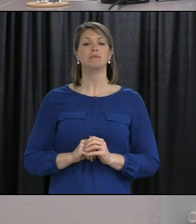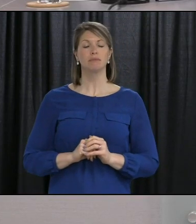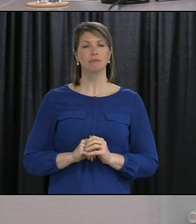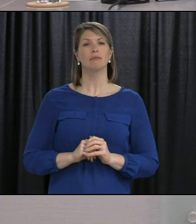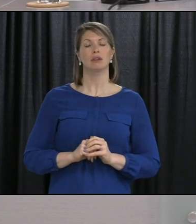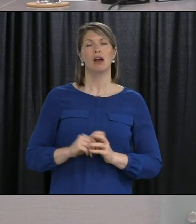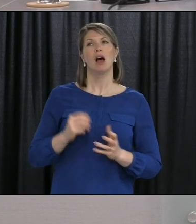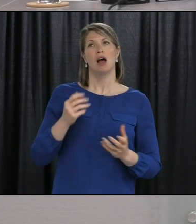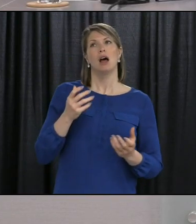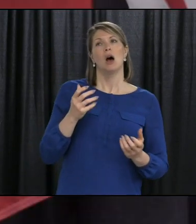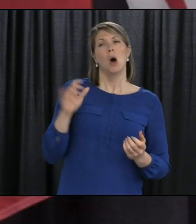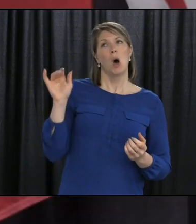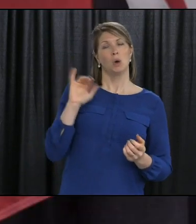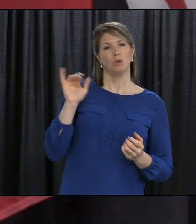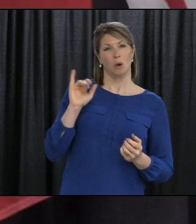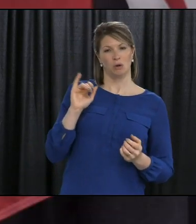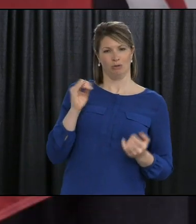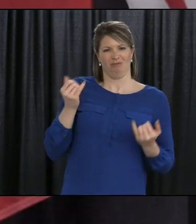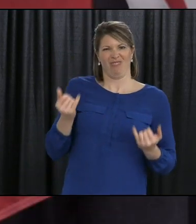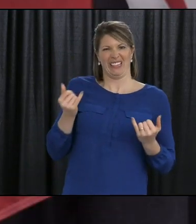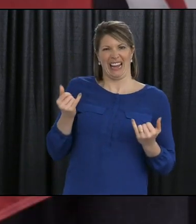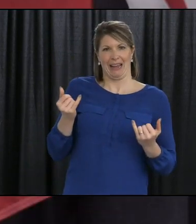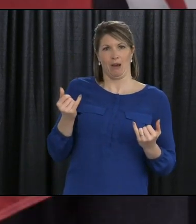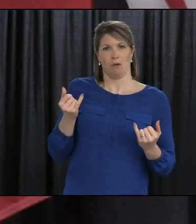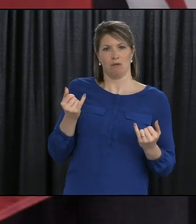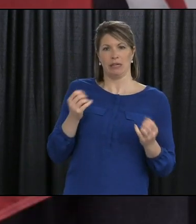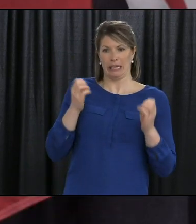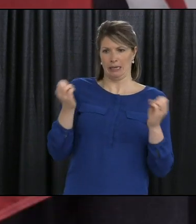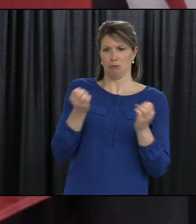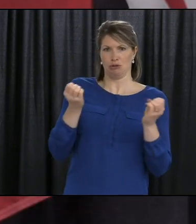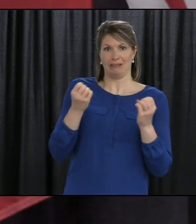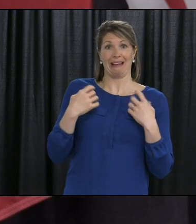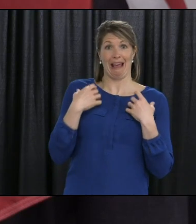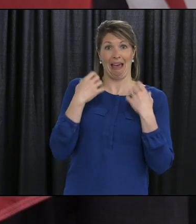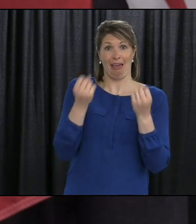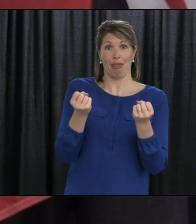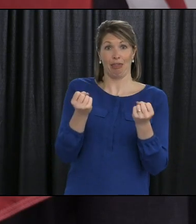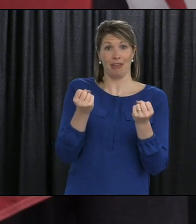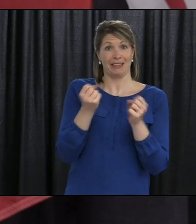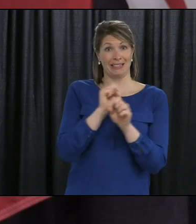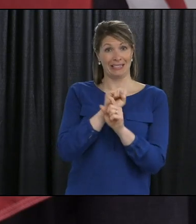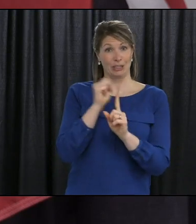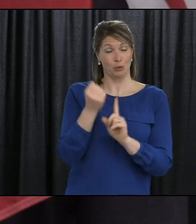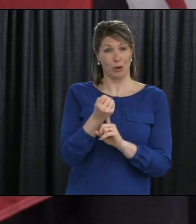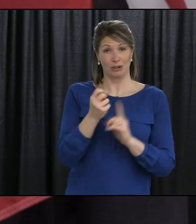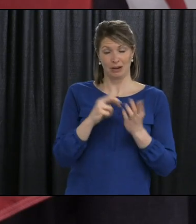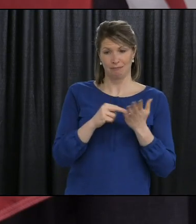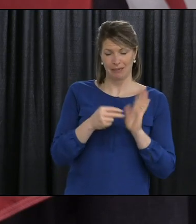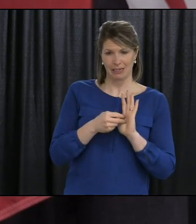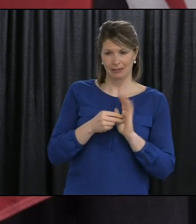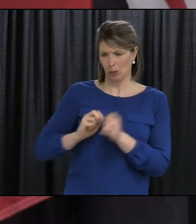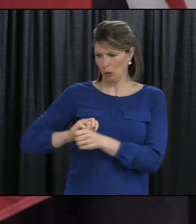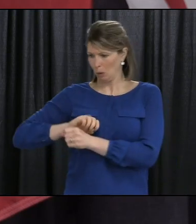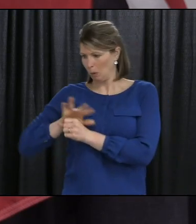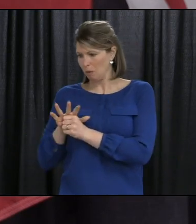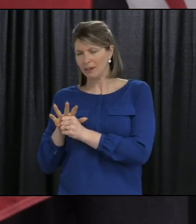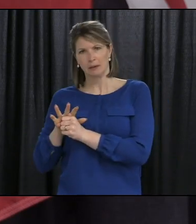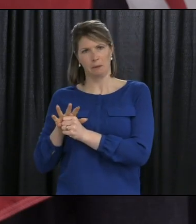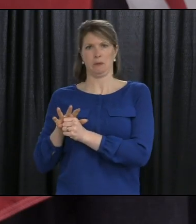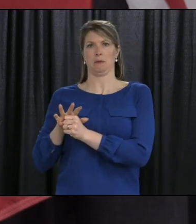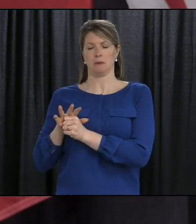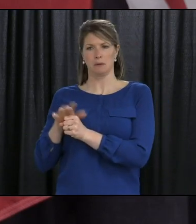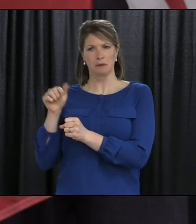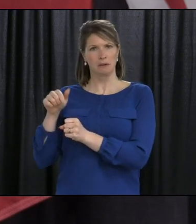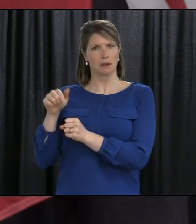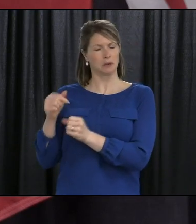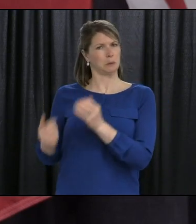anyone if it wasn't for the fact that we have a virus and COVID-19 within our province. I think all of us could point to examples of people that